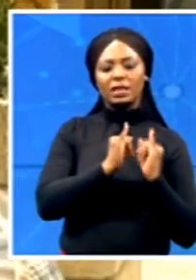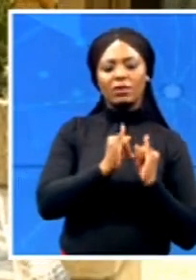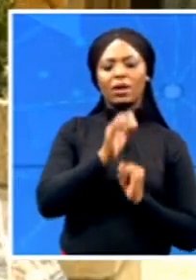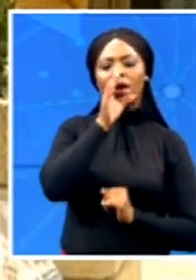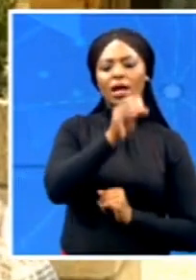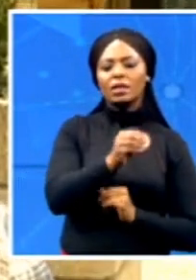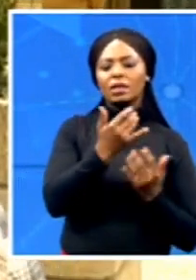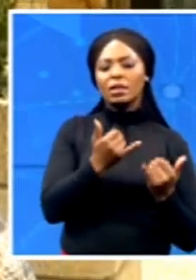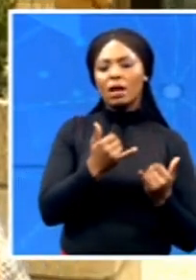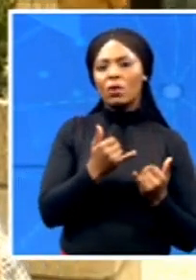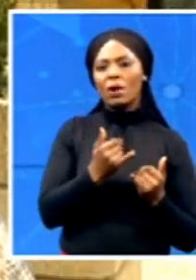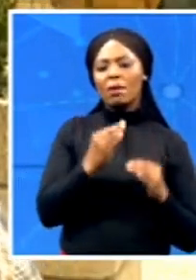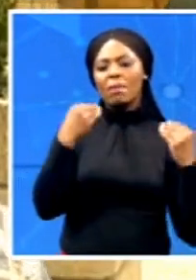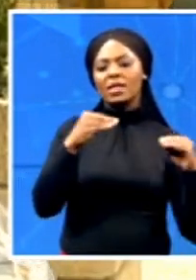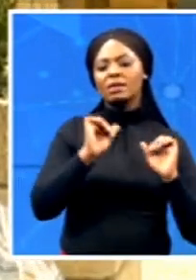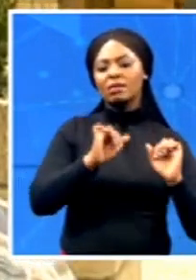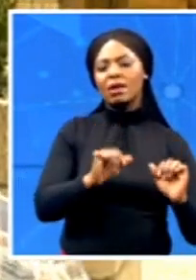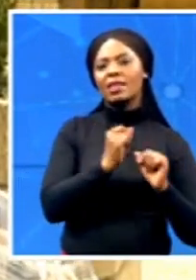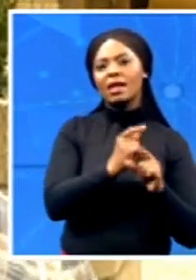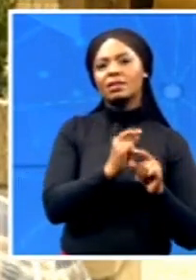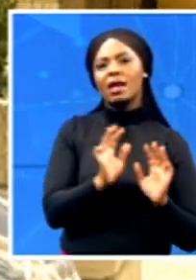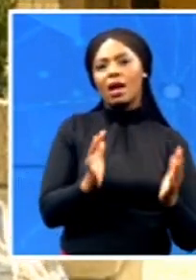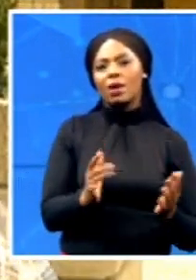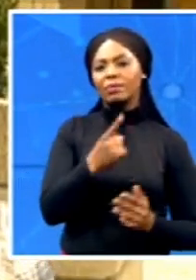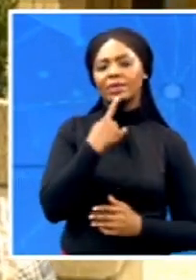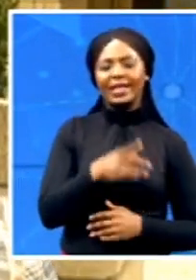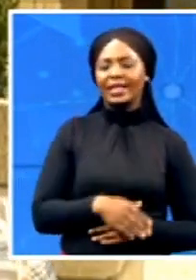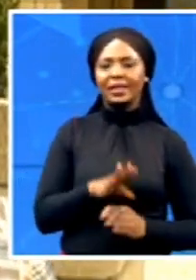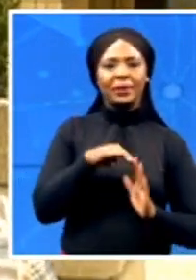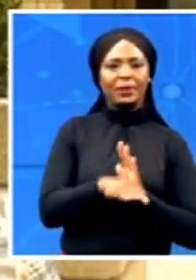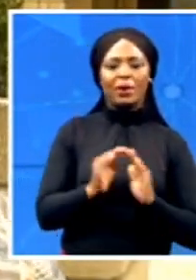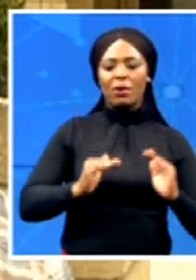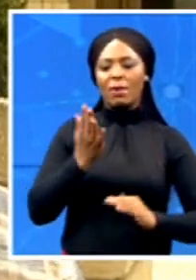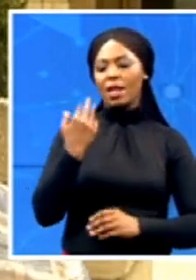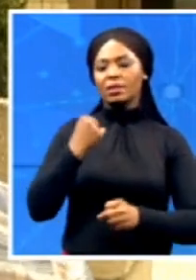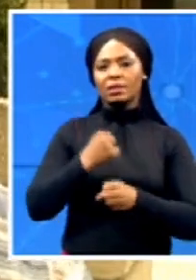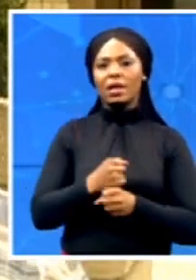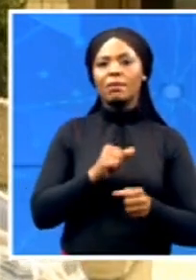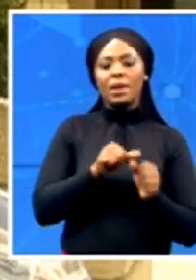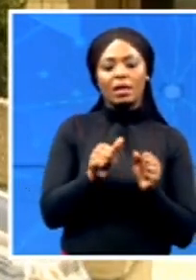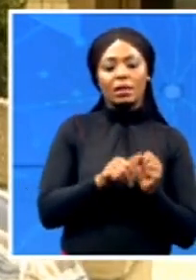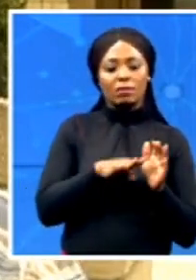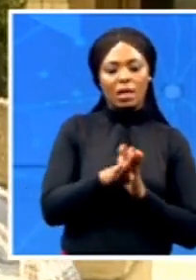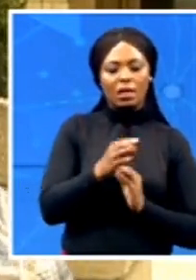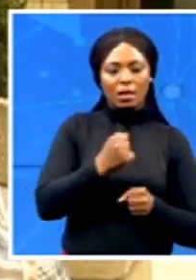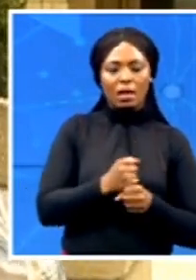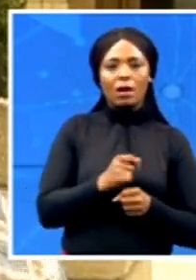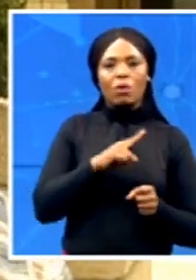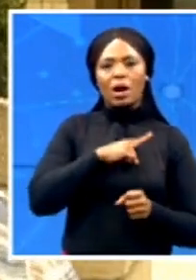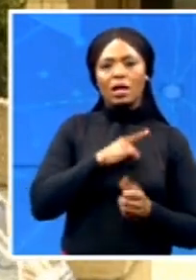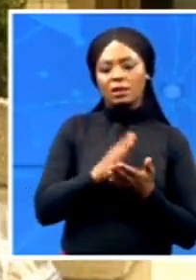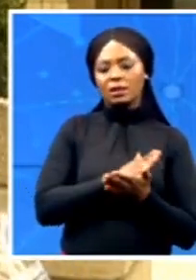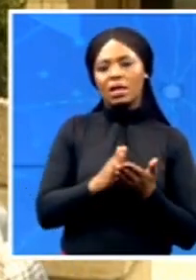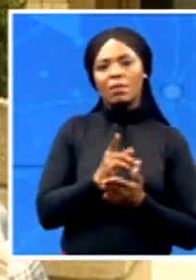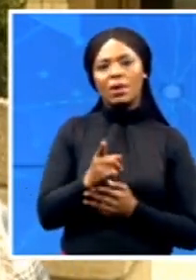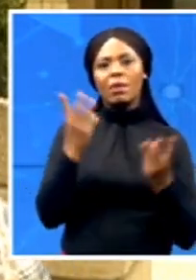You will remember that last year there were many restrictions. Some of the people were not able to come back from places like your Cape Town, your